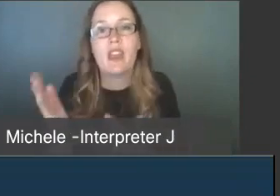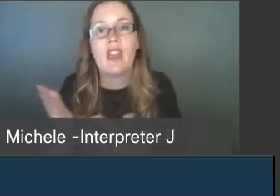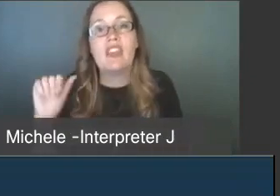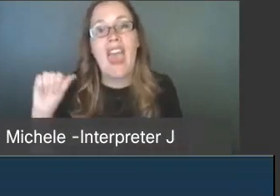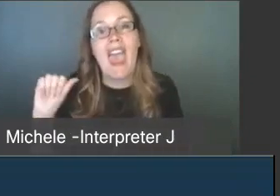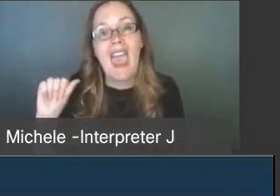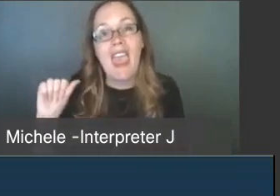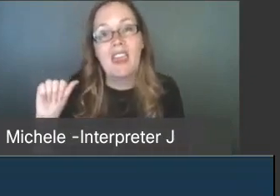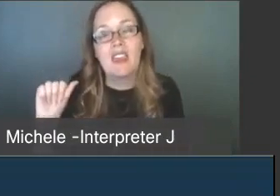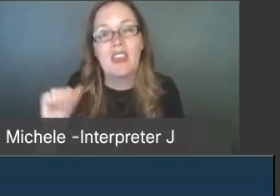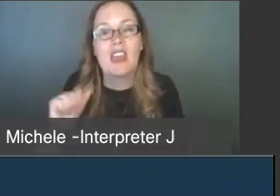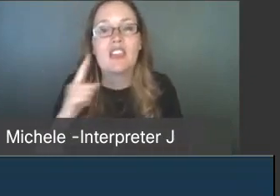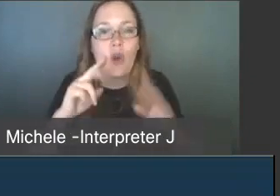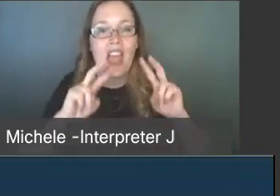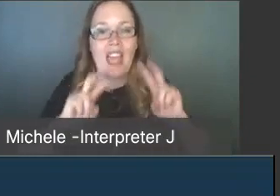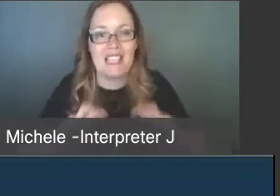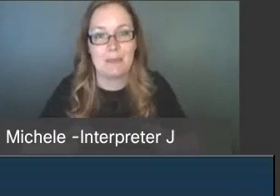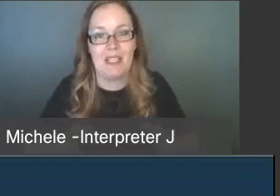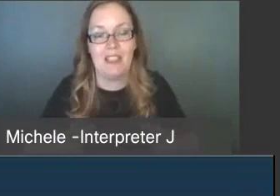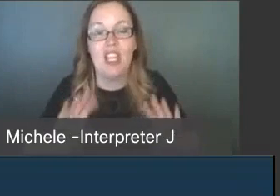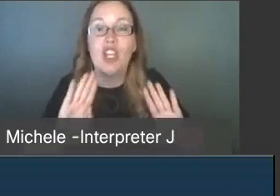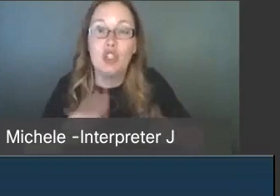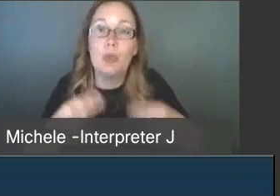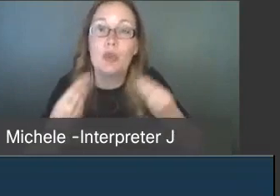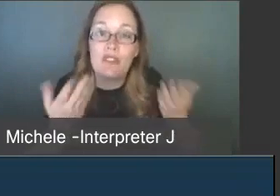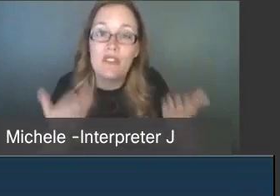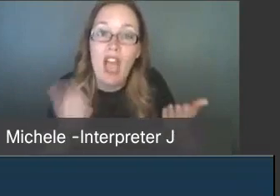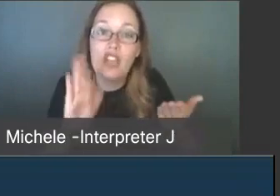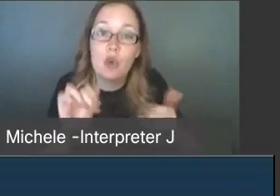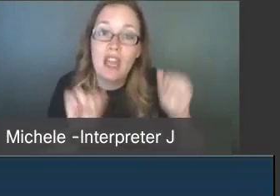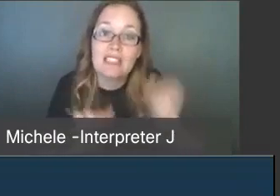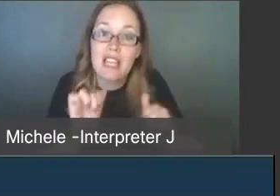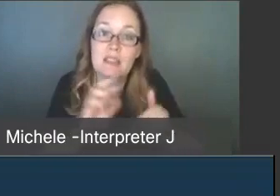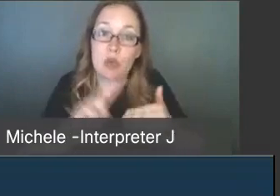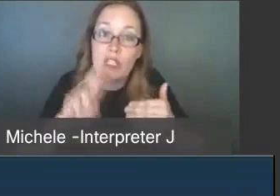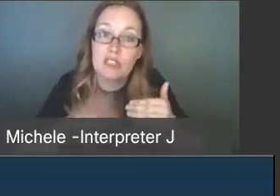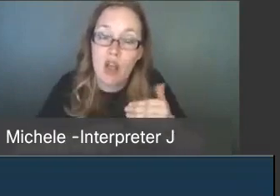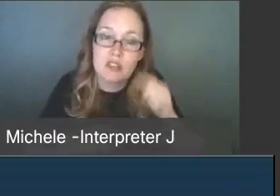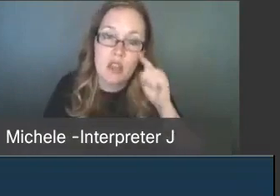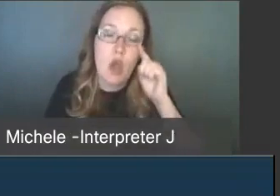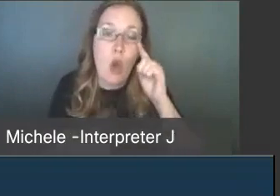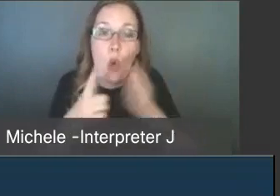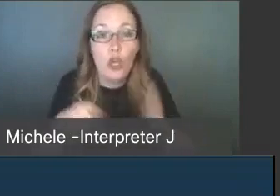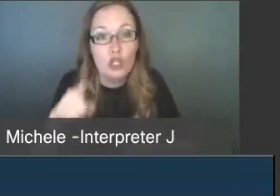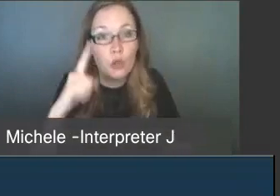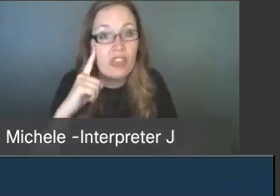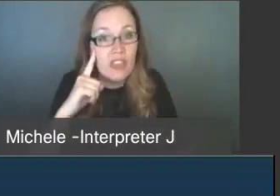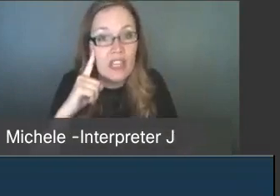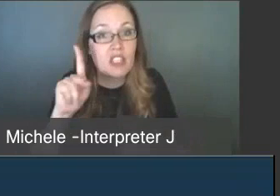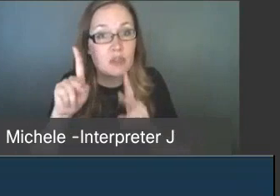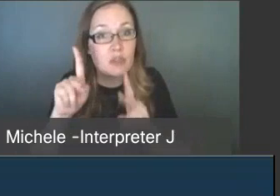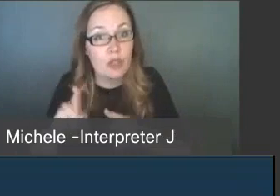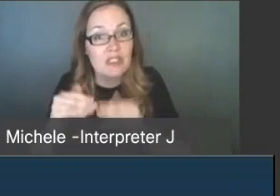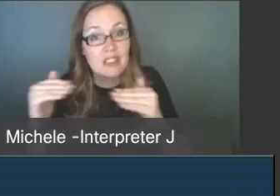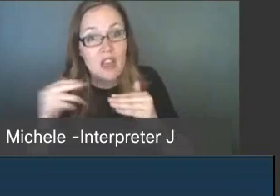method stands for the assessment. So where you give your assessment results. So what do you think this person's risk is in terms of